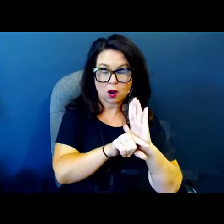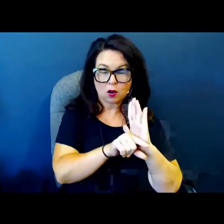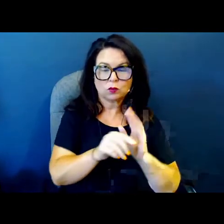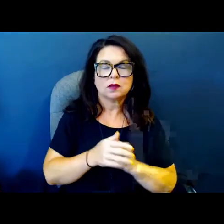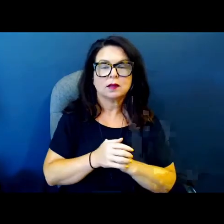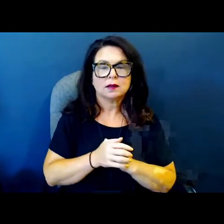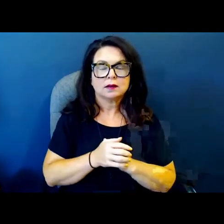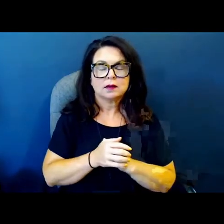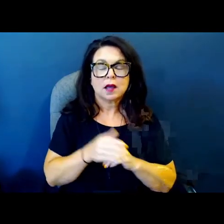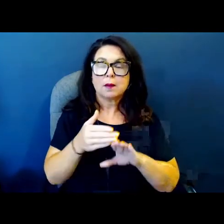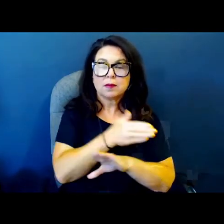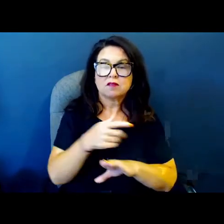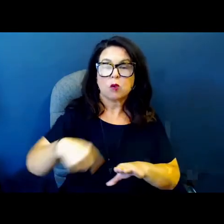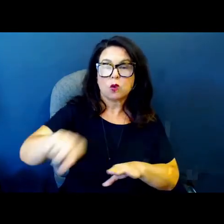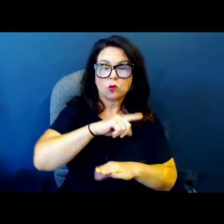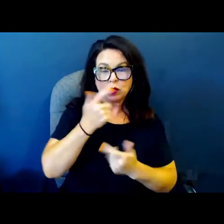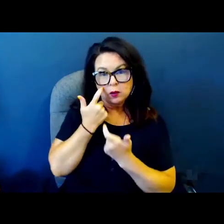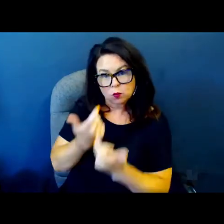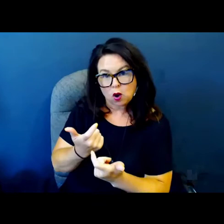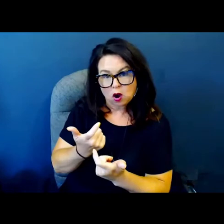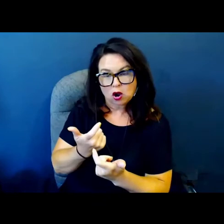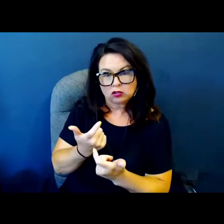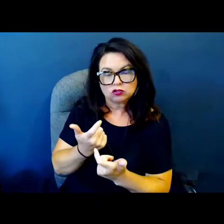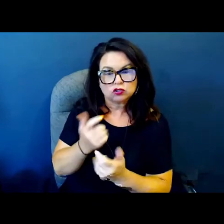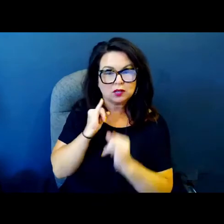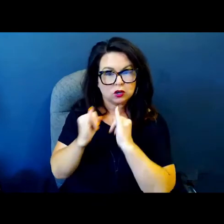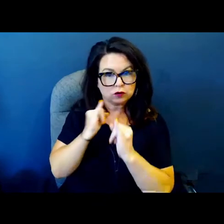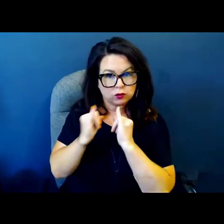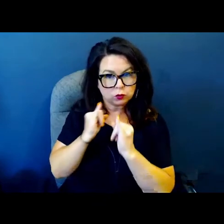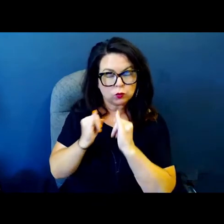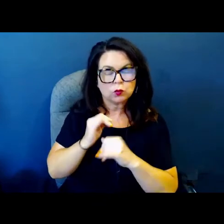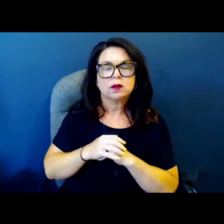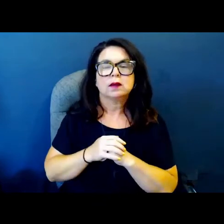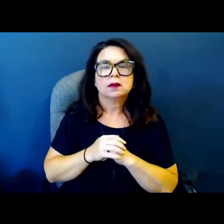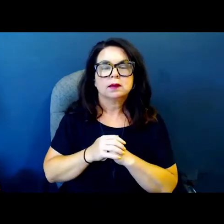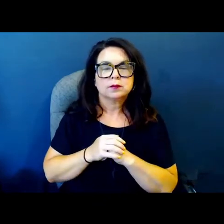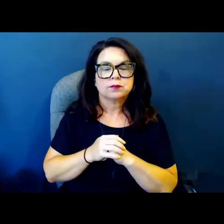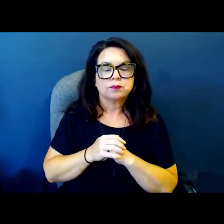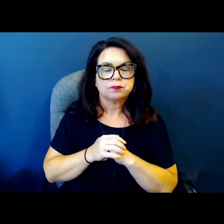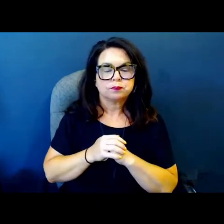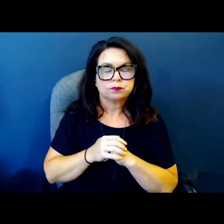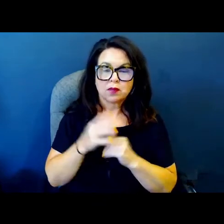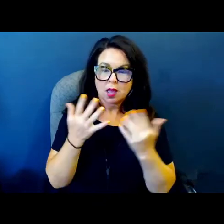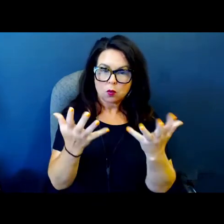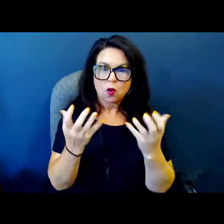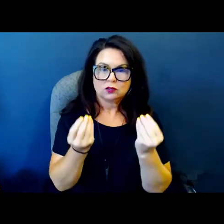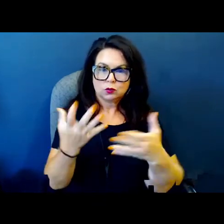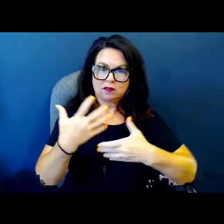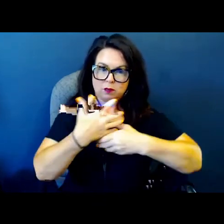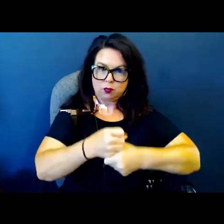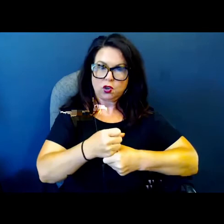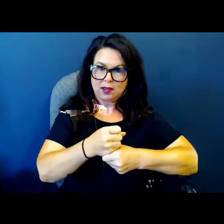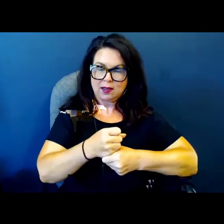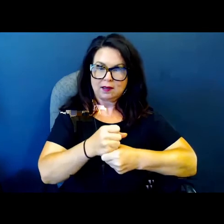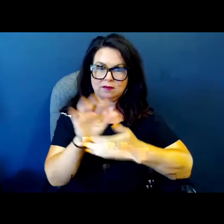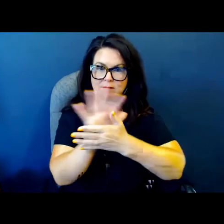Before we watch Anastasia's interview from yesterday, though, I would like to share with you a brief clip from